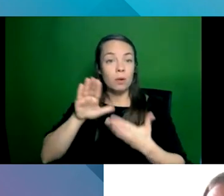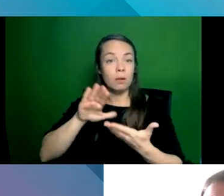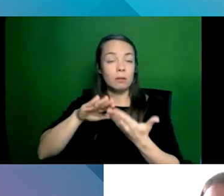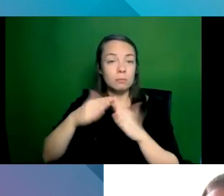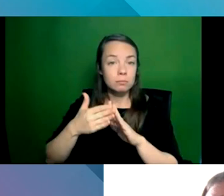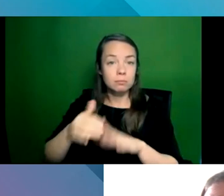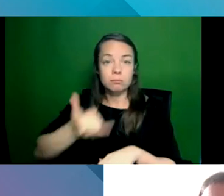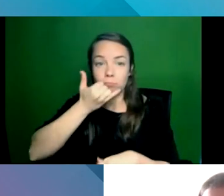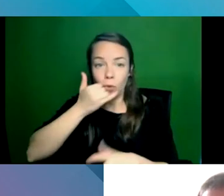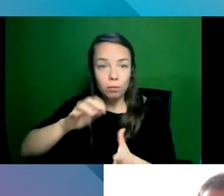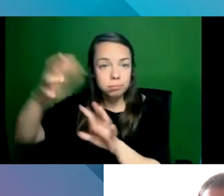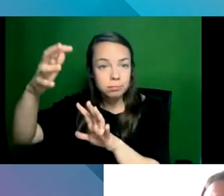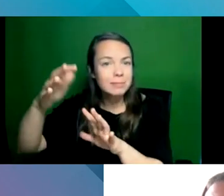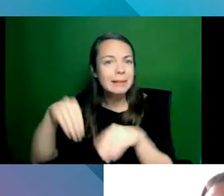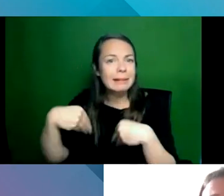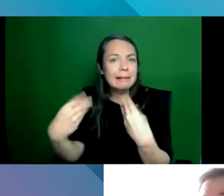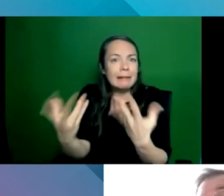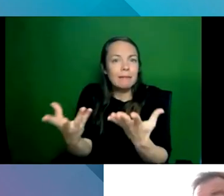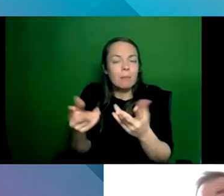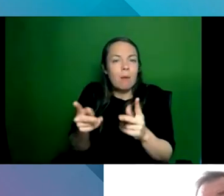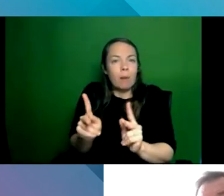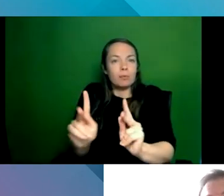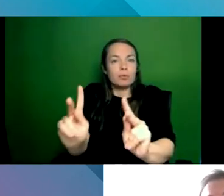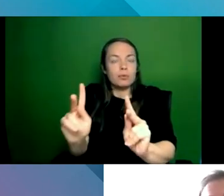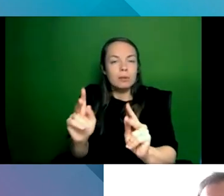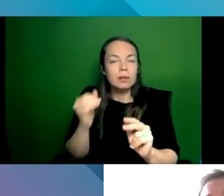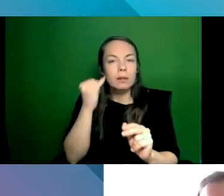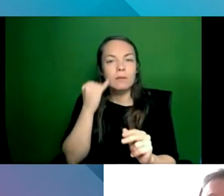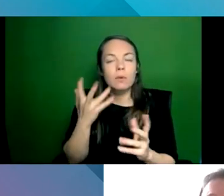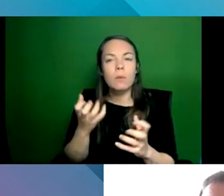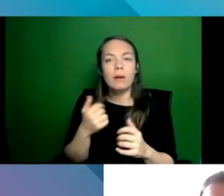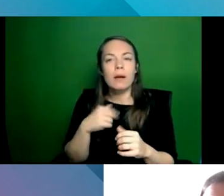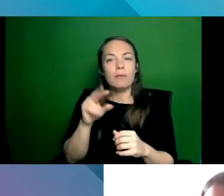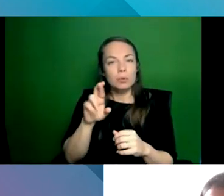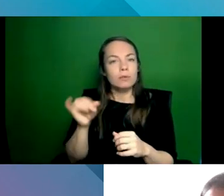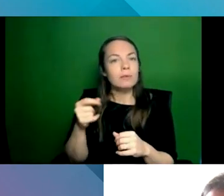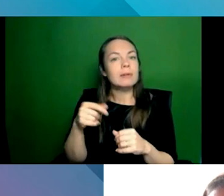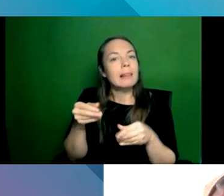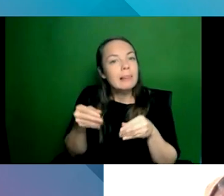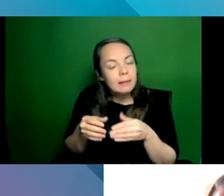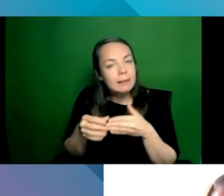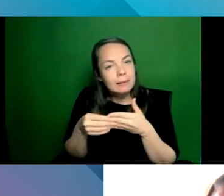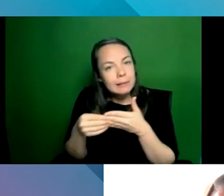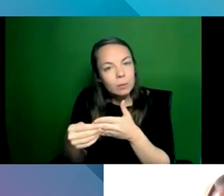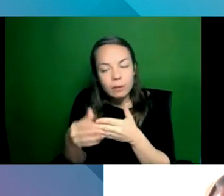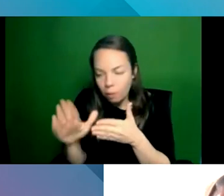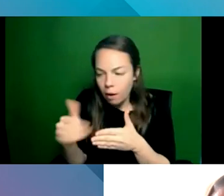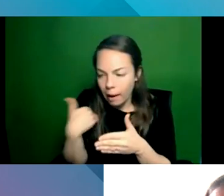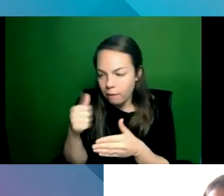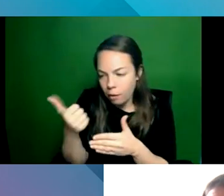outcome, right? If you want to do restorative justice, lead with there are other options to Will's point